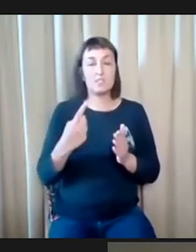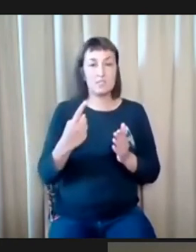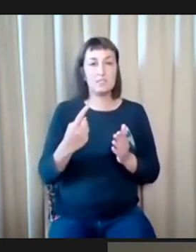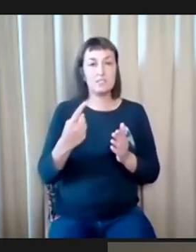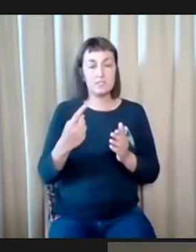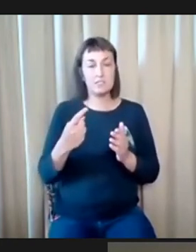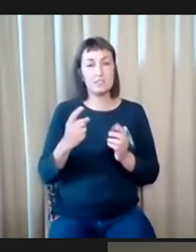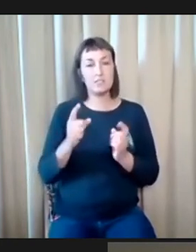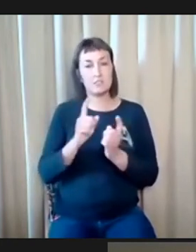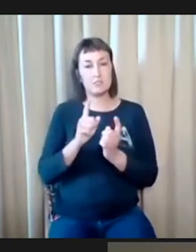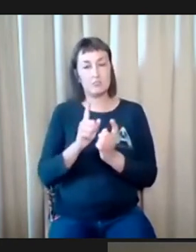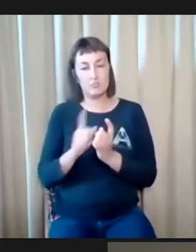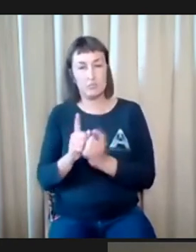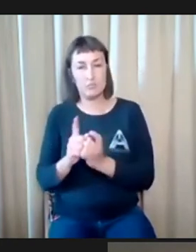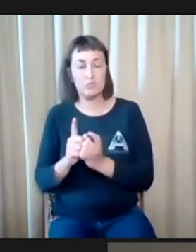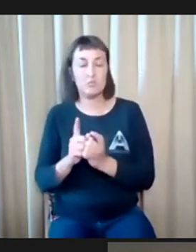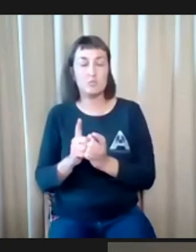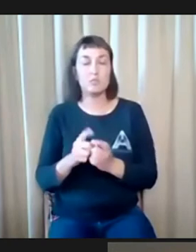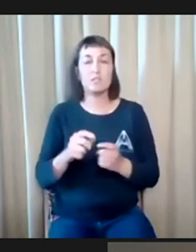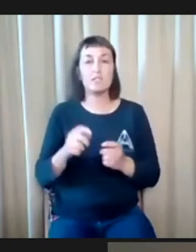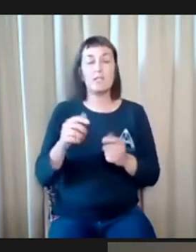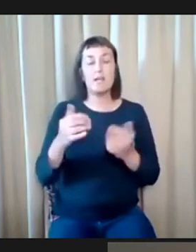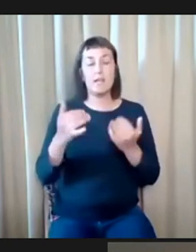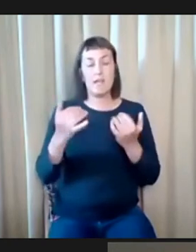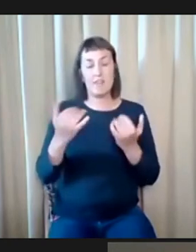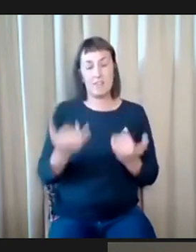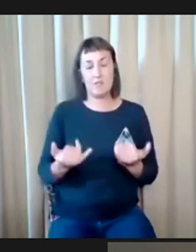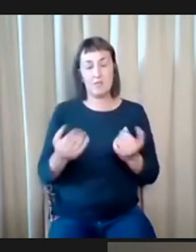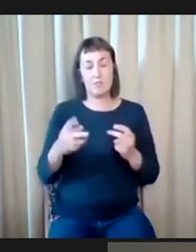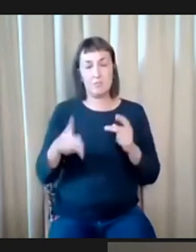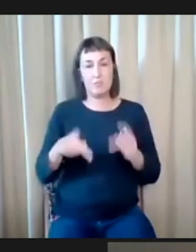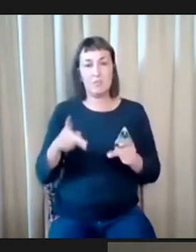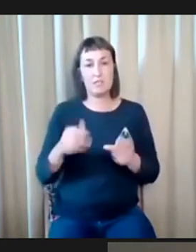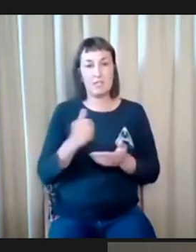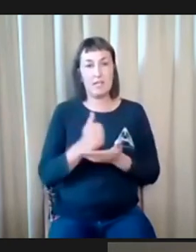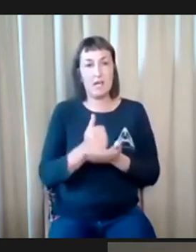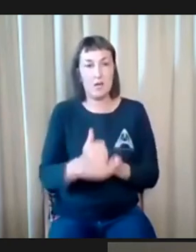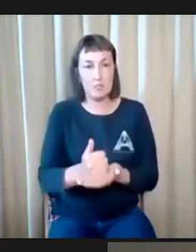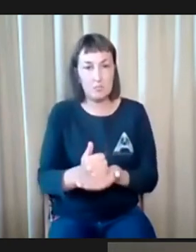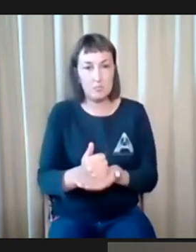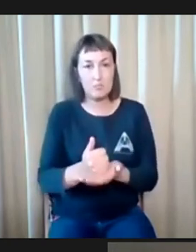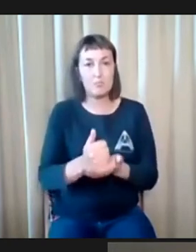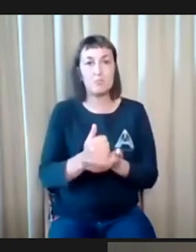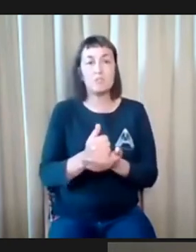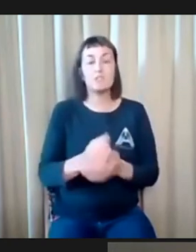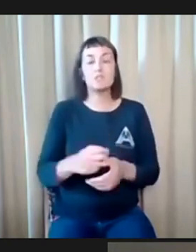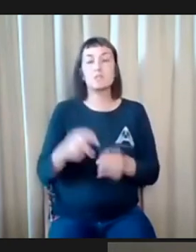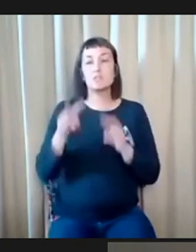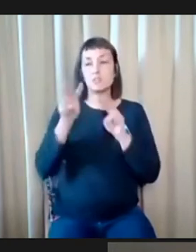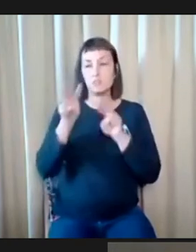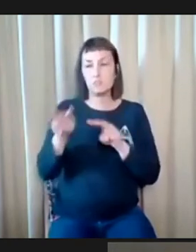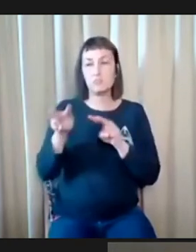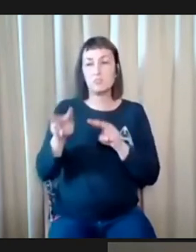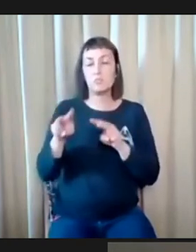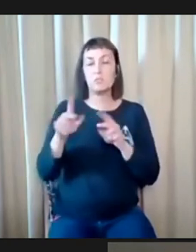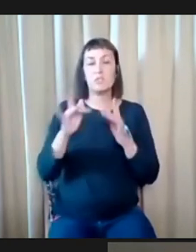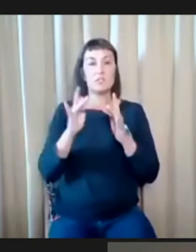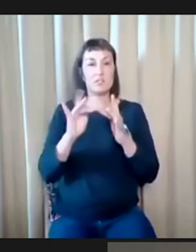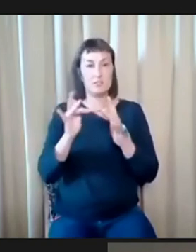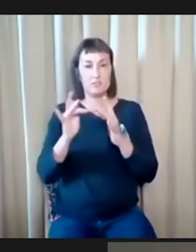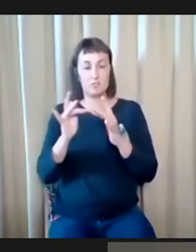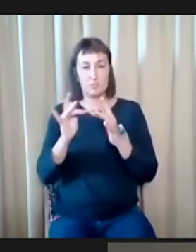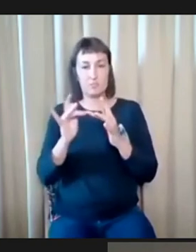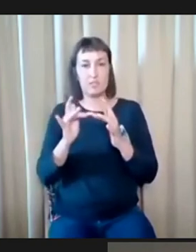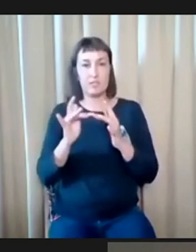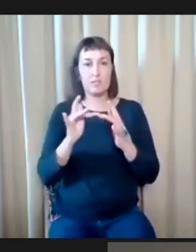to wage in and get involved. So I would say keep an eye out on the webpage and join